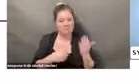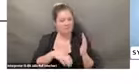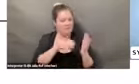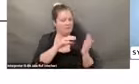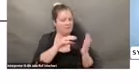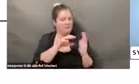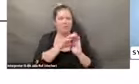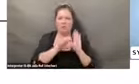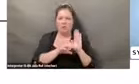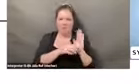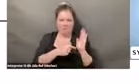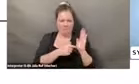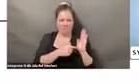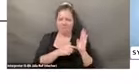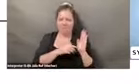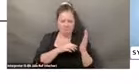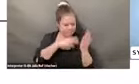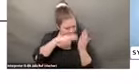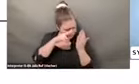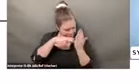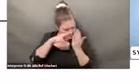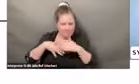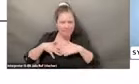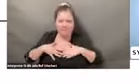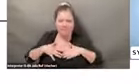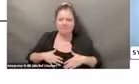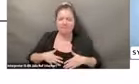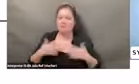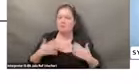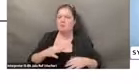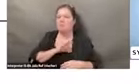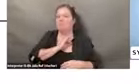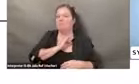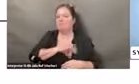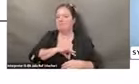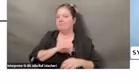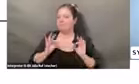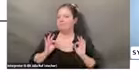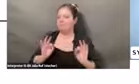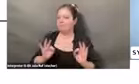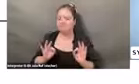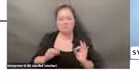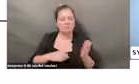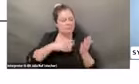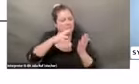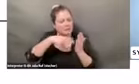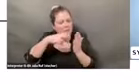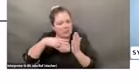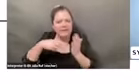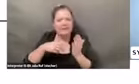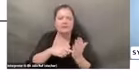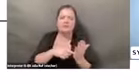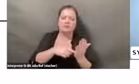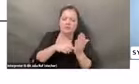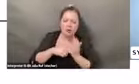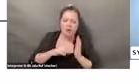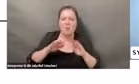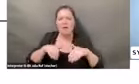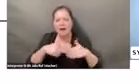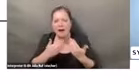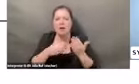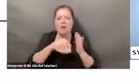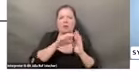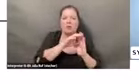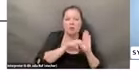curriculum. And you also will find resources about how to link the model curriculum to